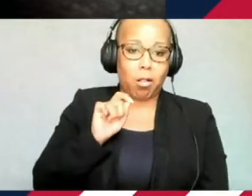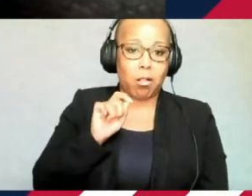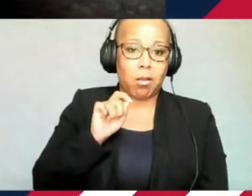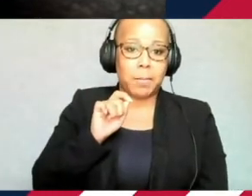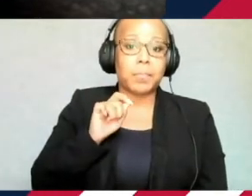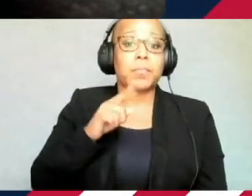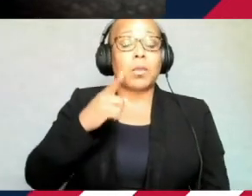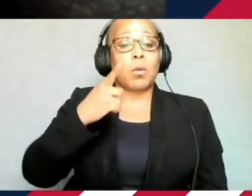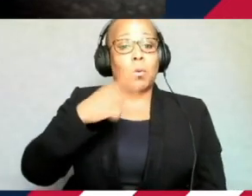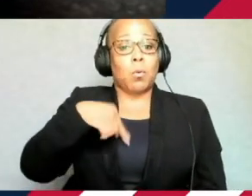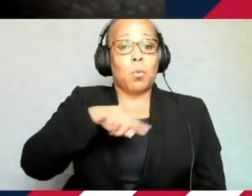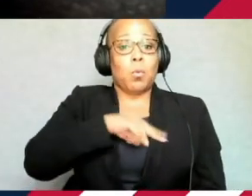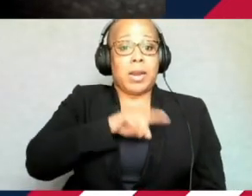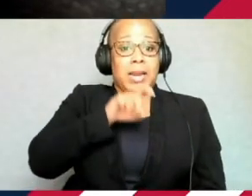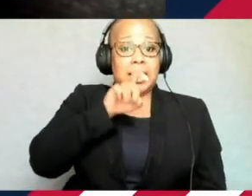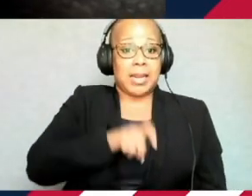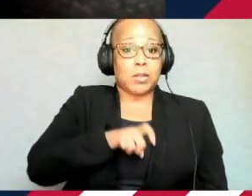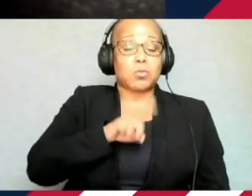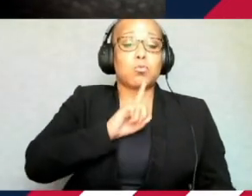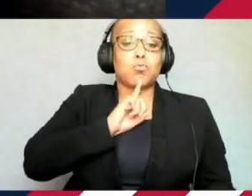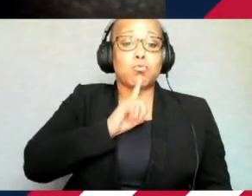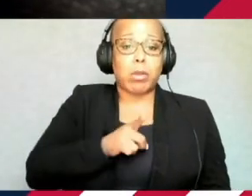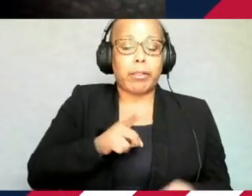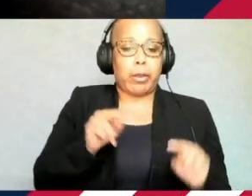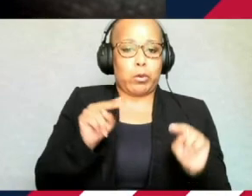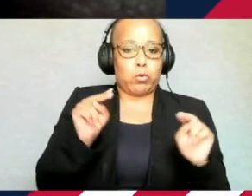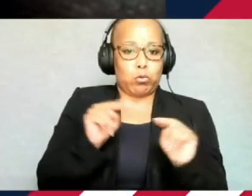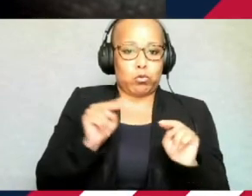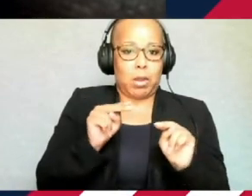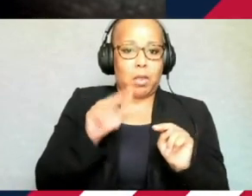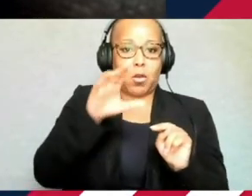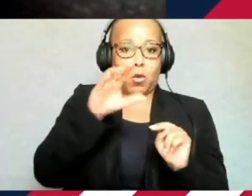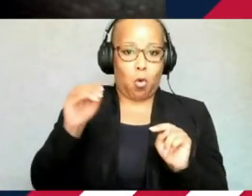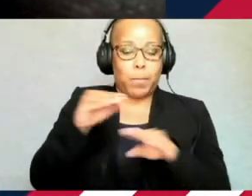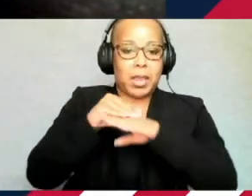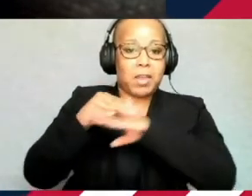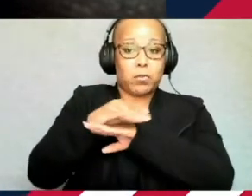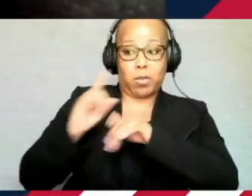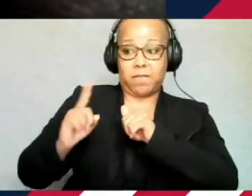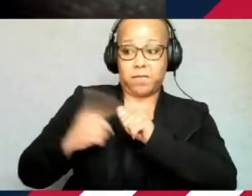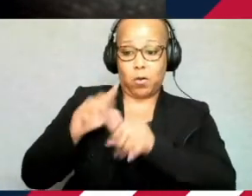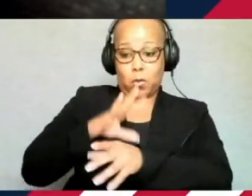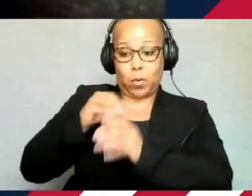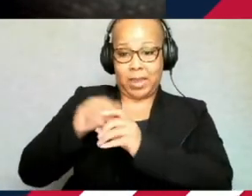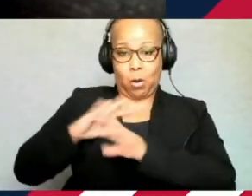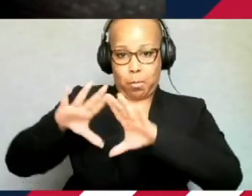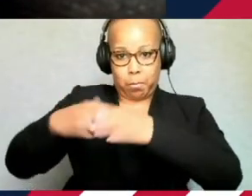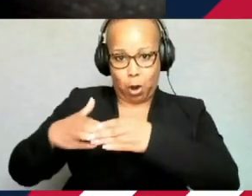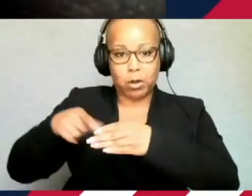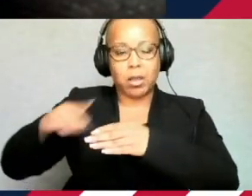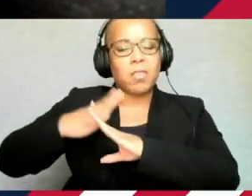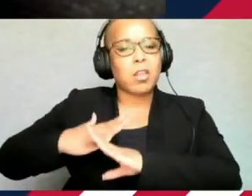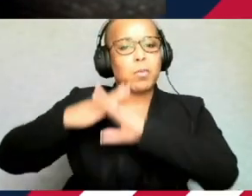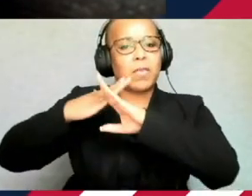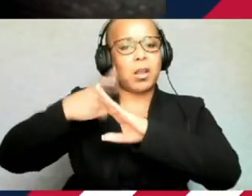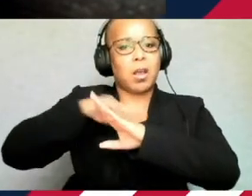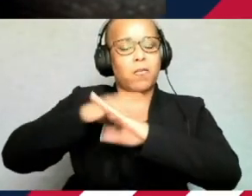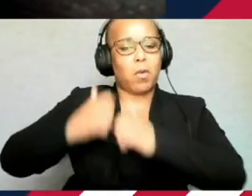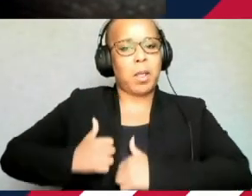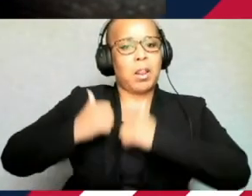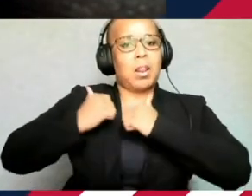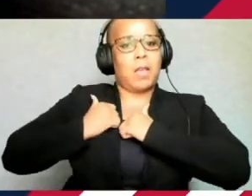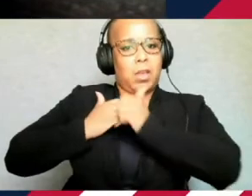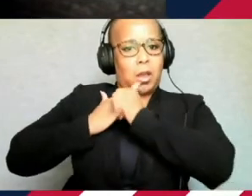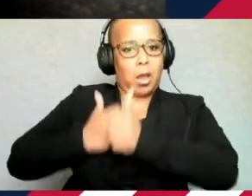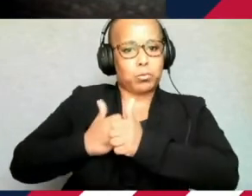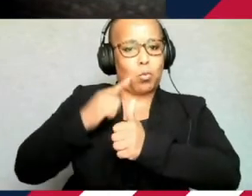We need to neutralize corporate influence, first within our party, that is preventing us from living up to our